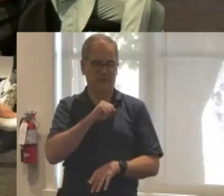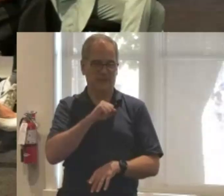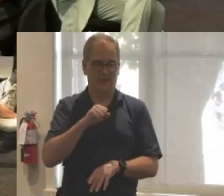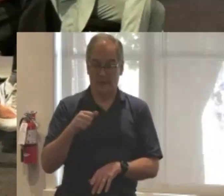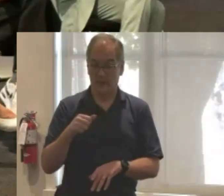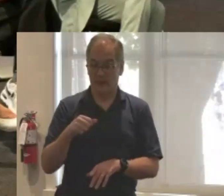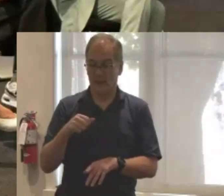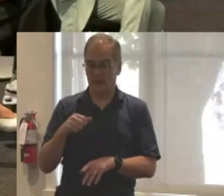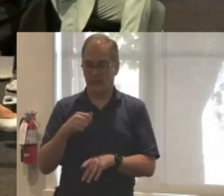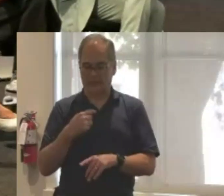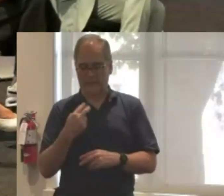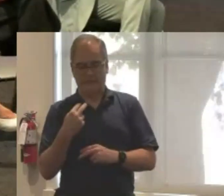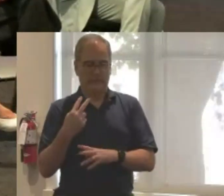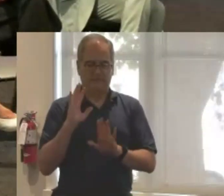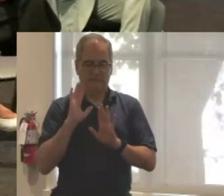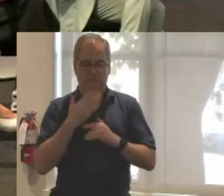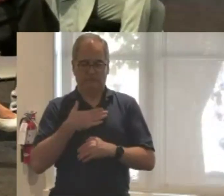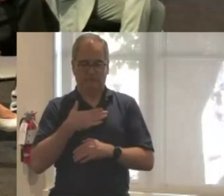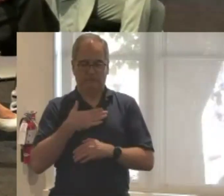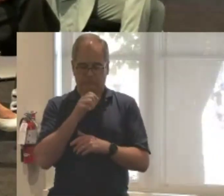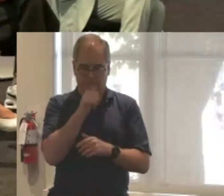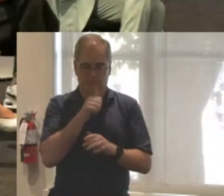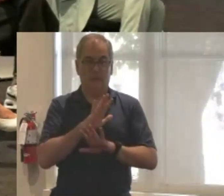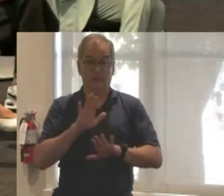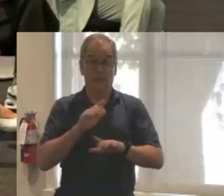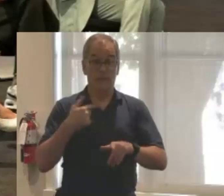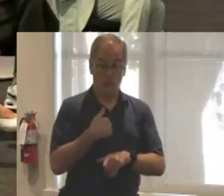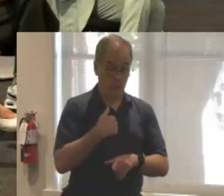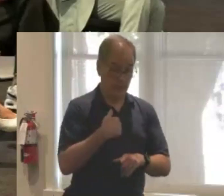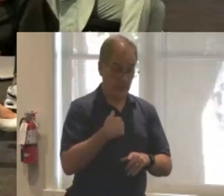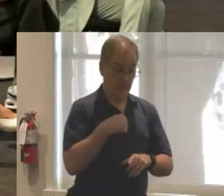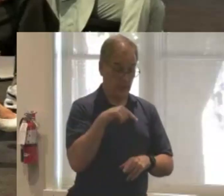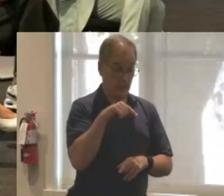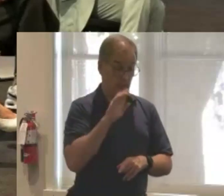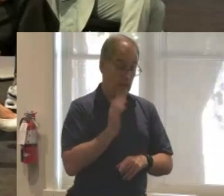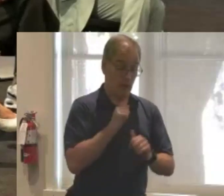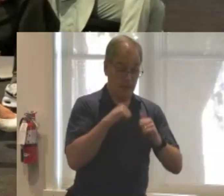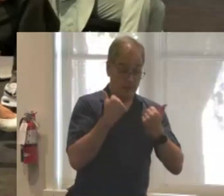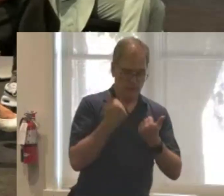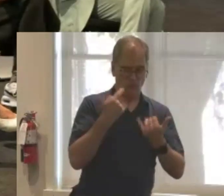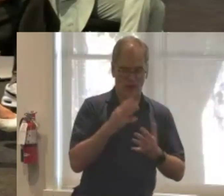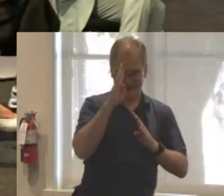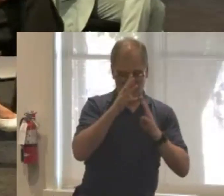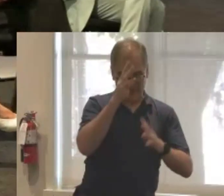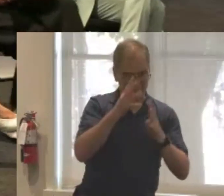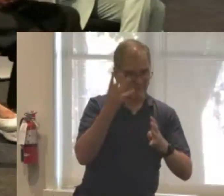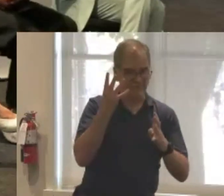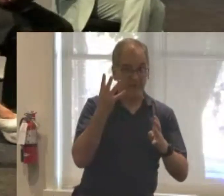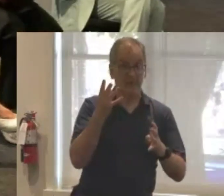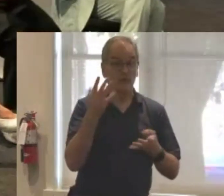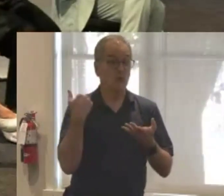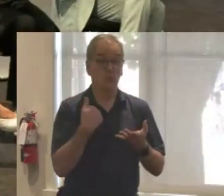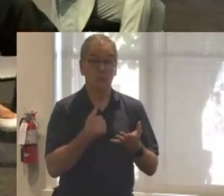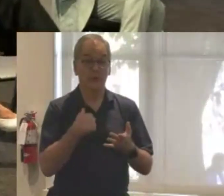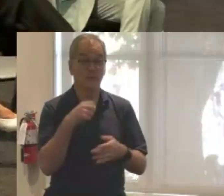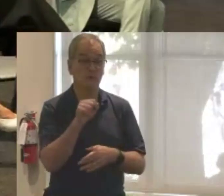services and support, we have needed to be creative in how we approach this in our program. The use of social media to put out